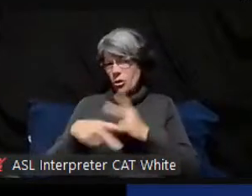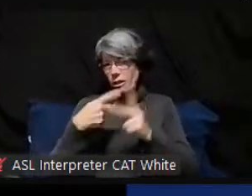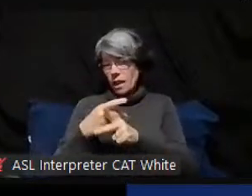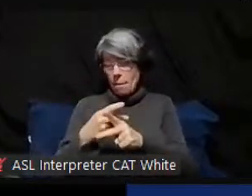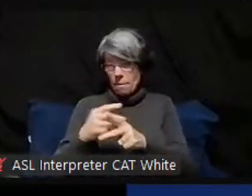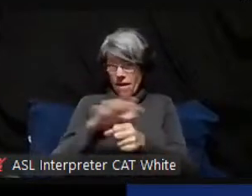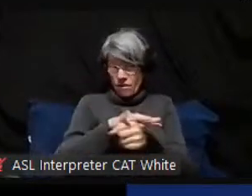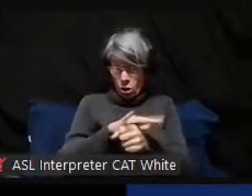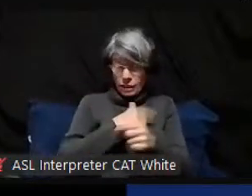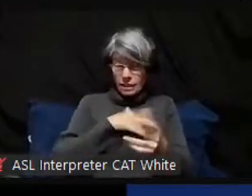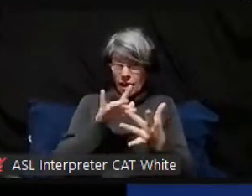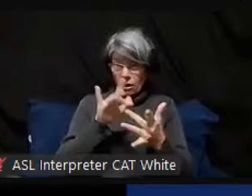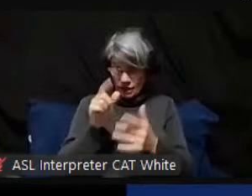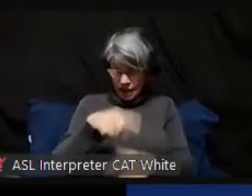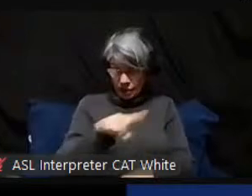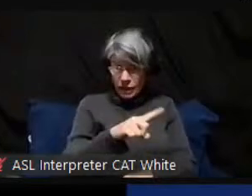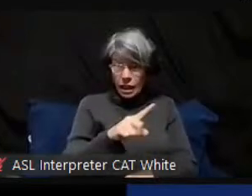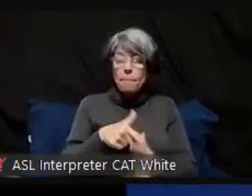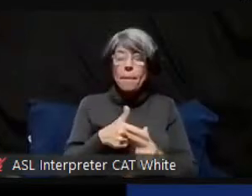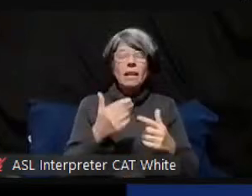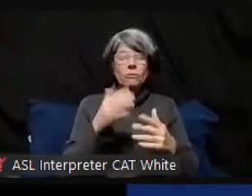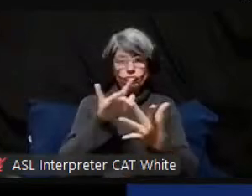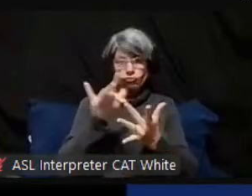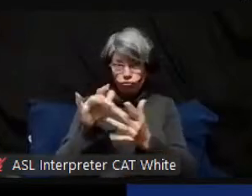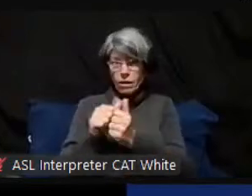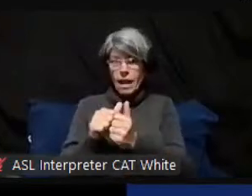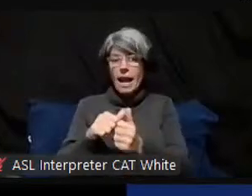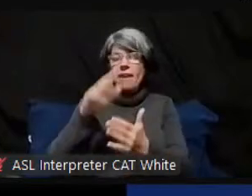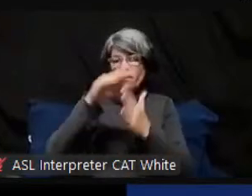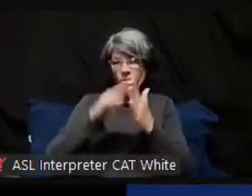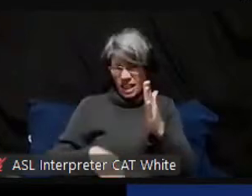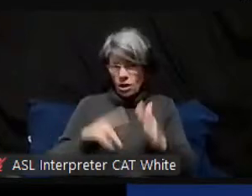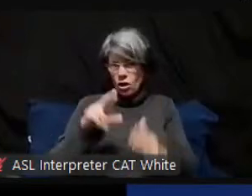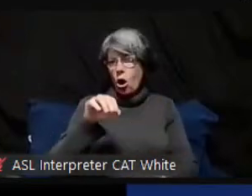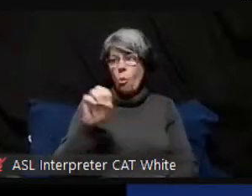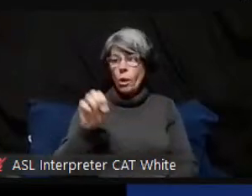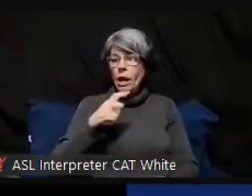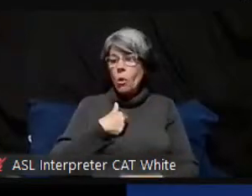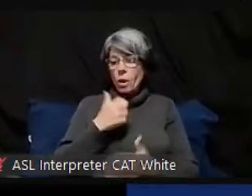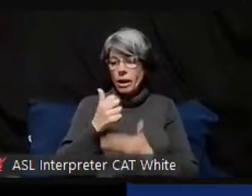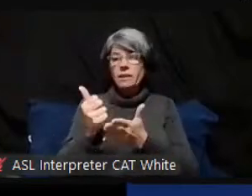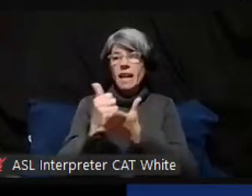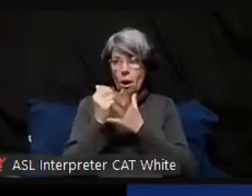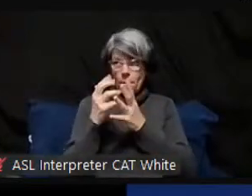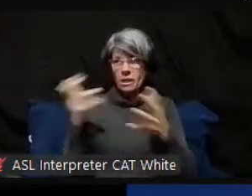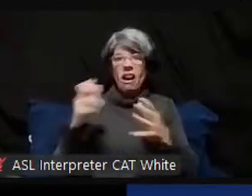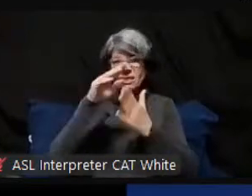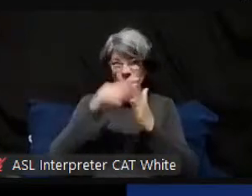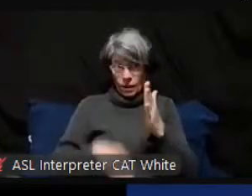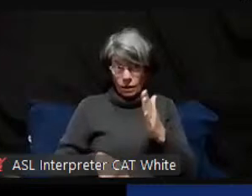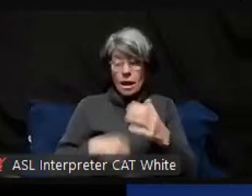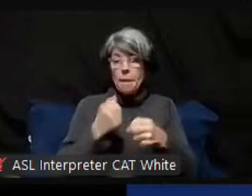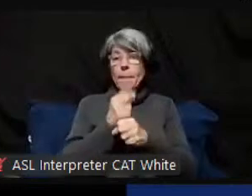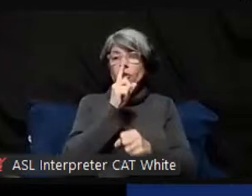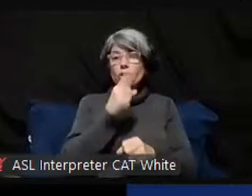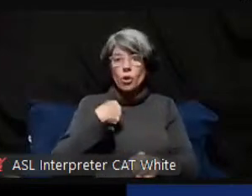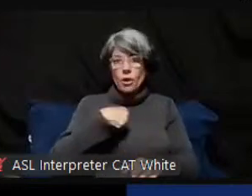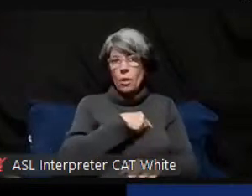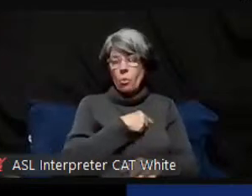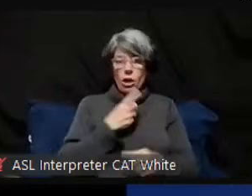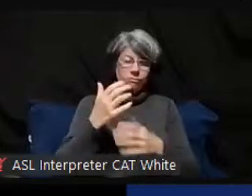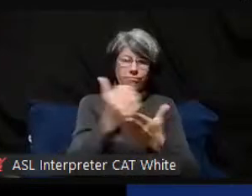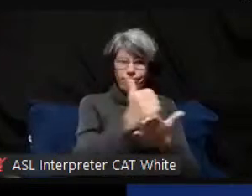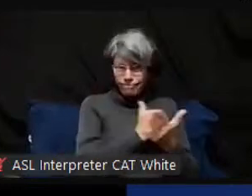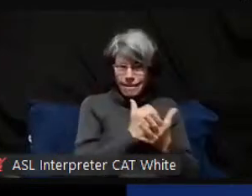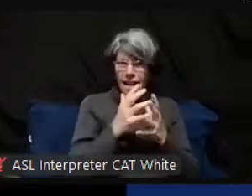and contact them and have them reach out and fill out an ROE. That would help us tremendously as well in order to make sure that we're getting as